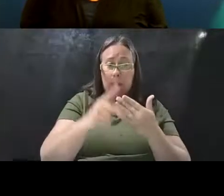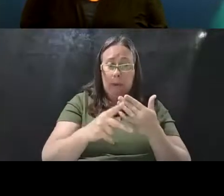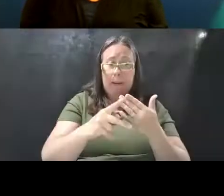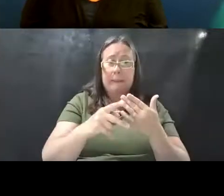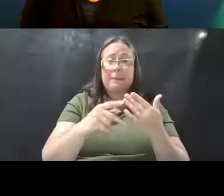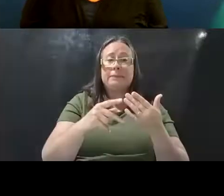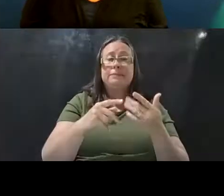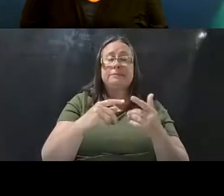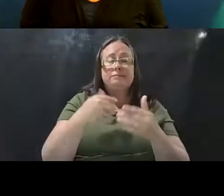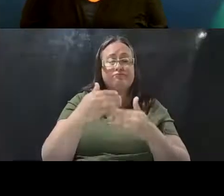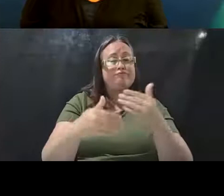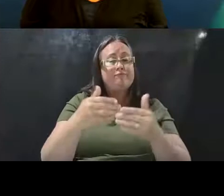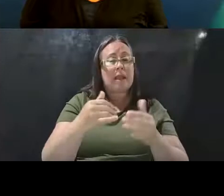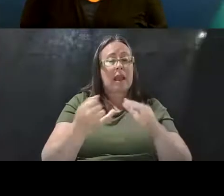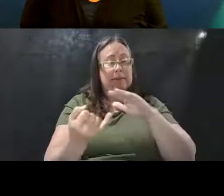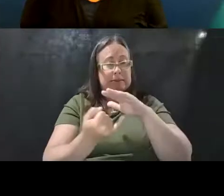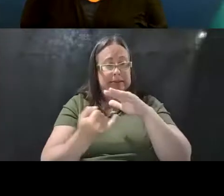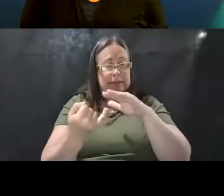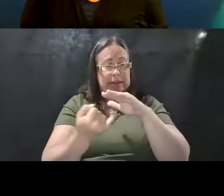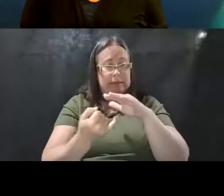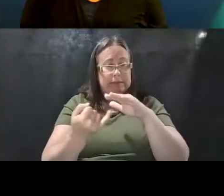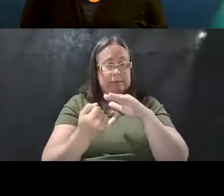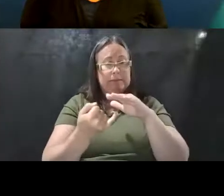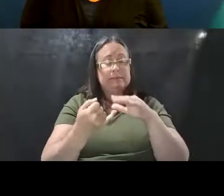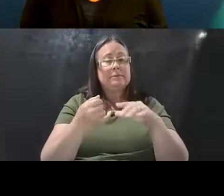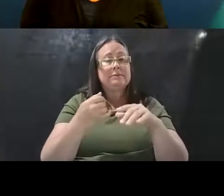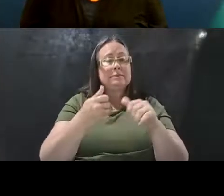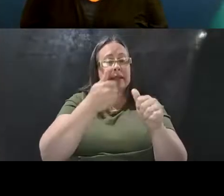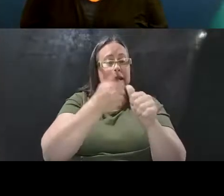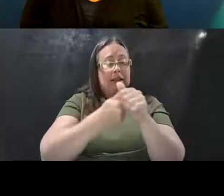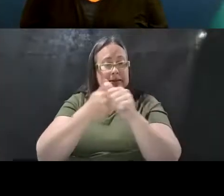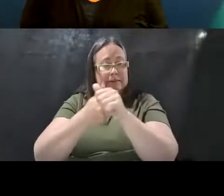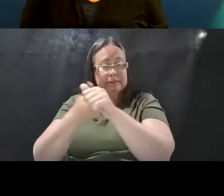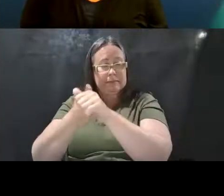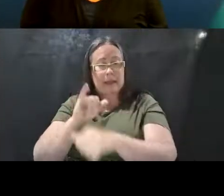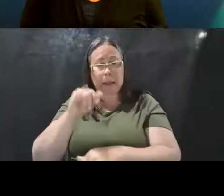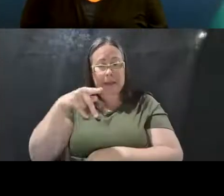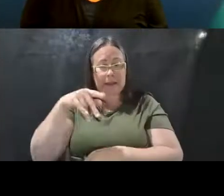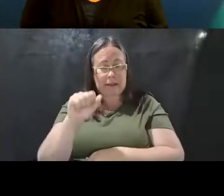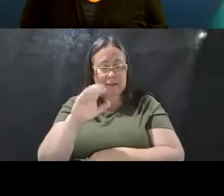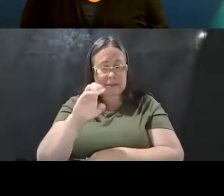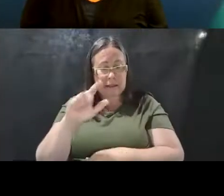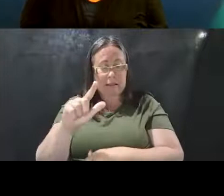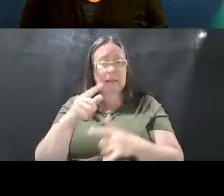process, isolate individual iPS cells, then perform